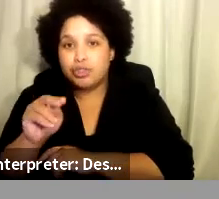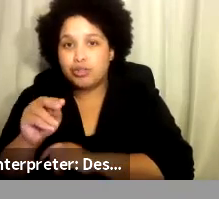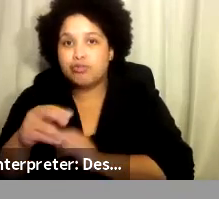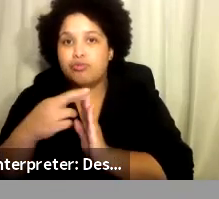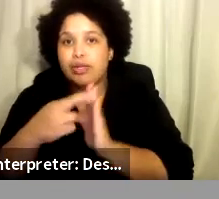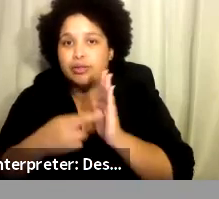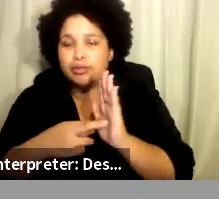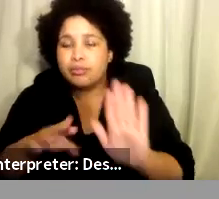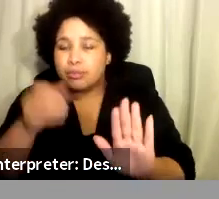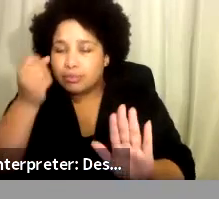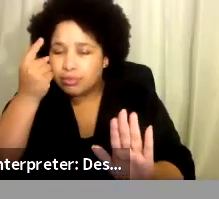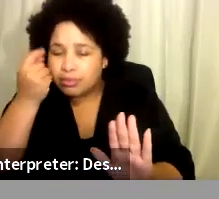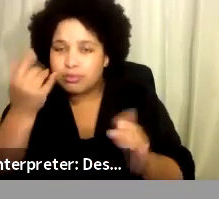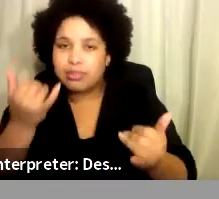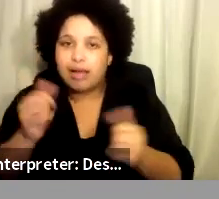been